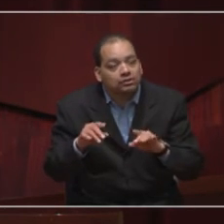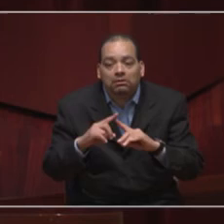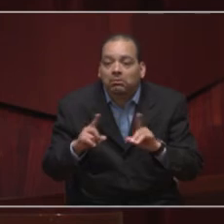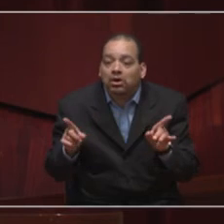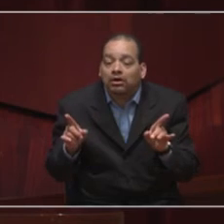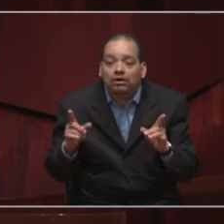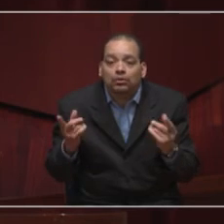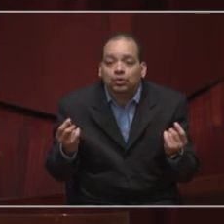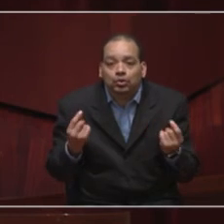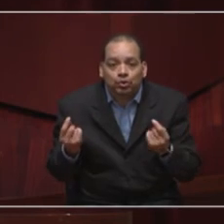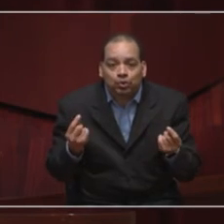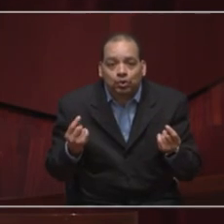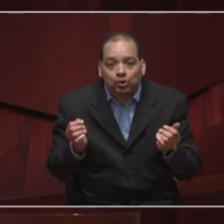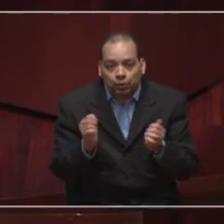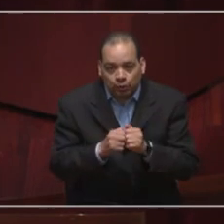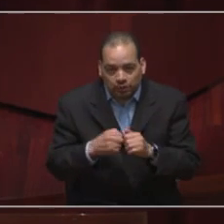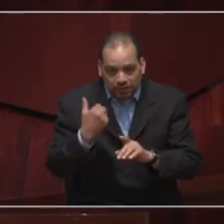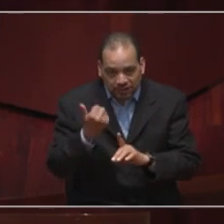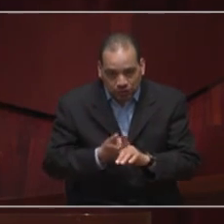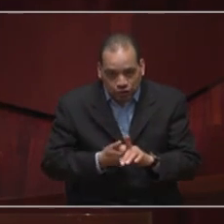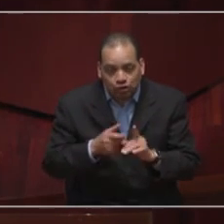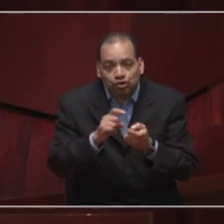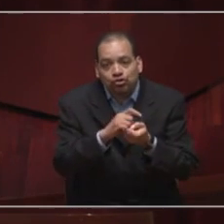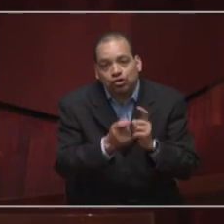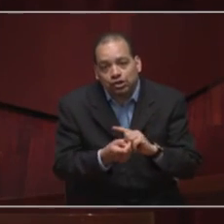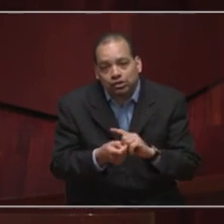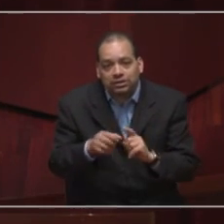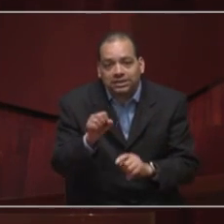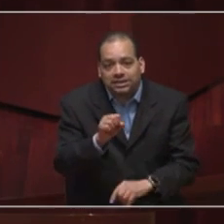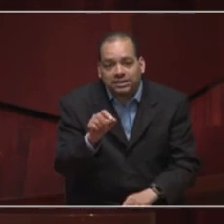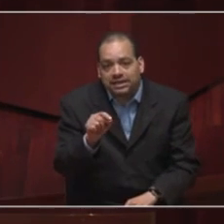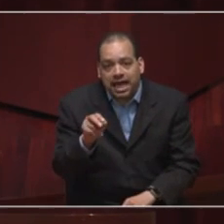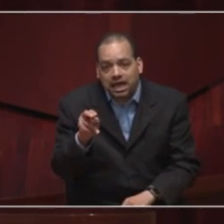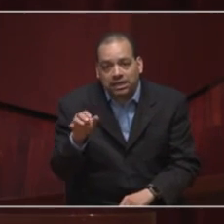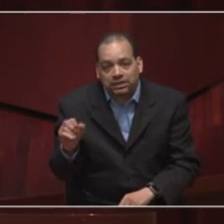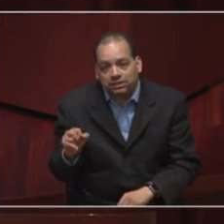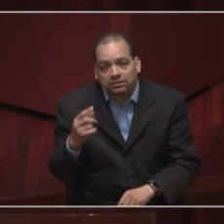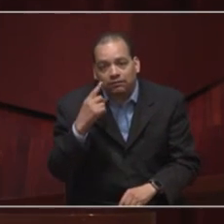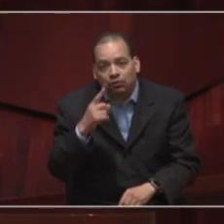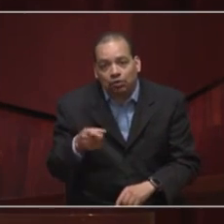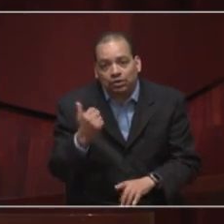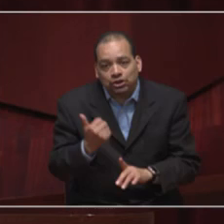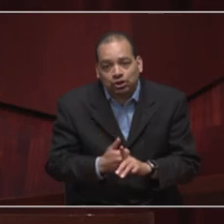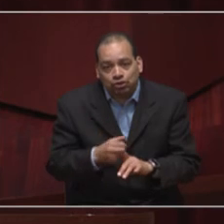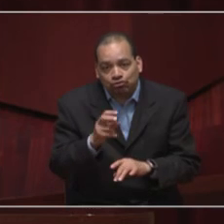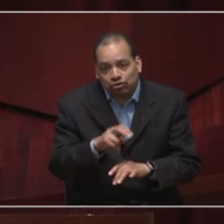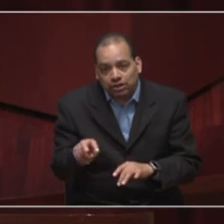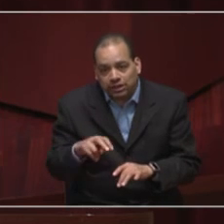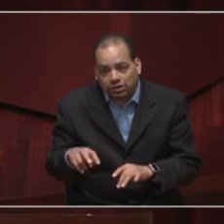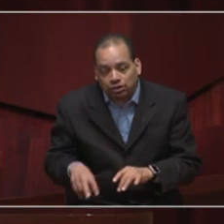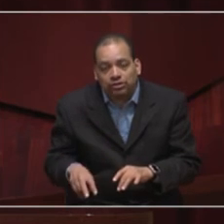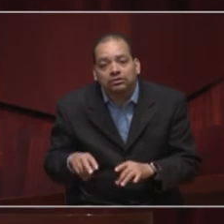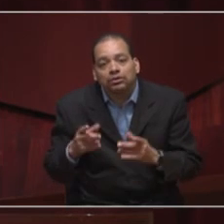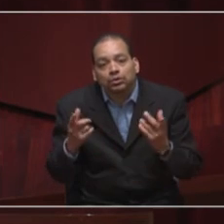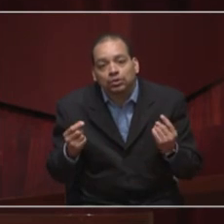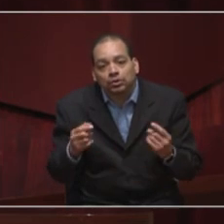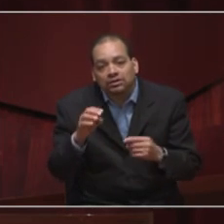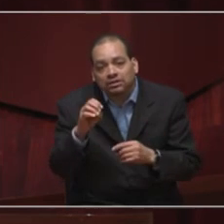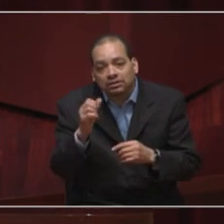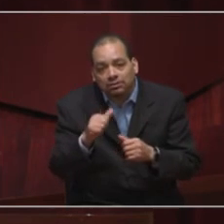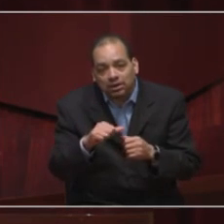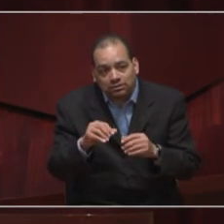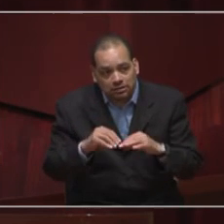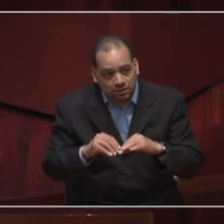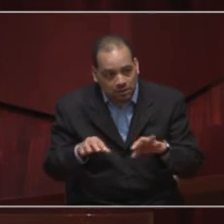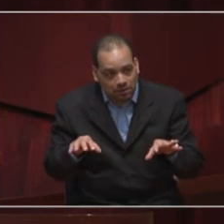what it does is with every change in status for a particular transaction, it sends out an email. So